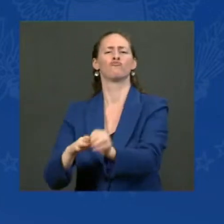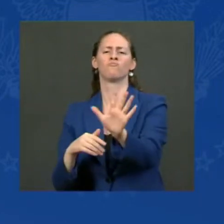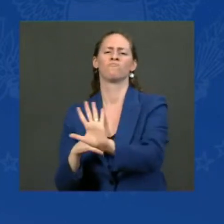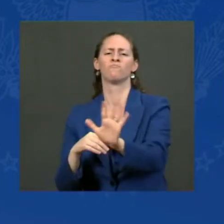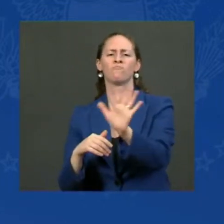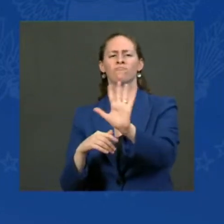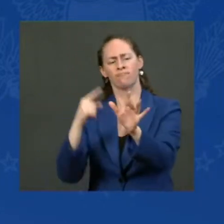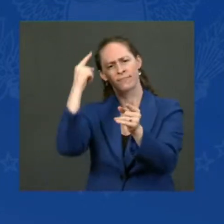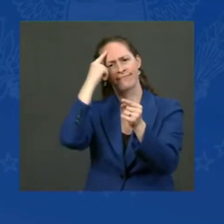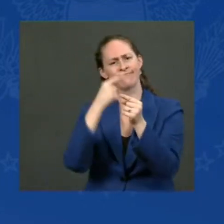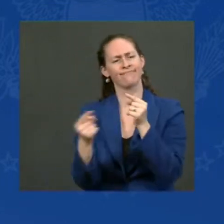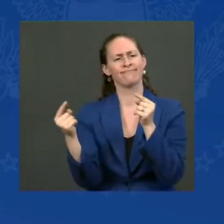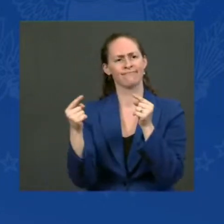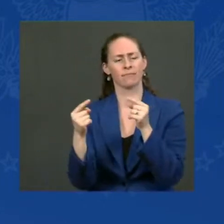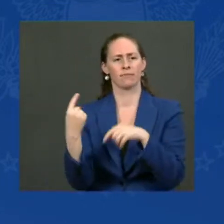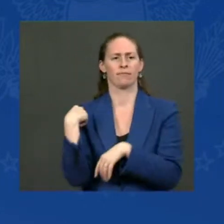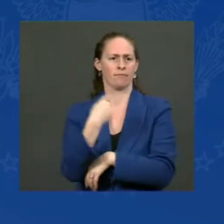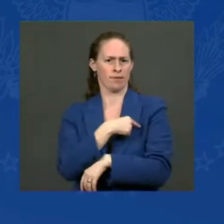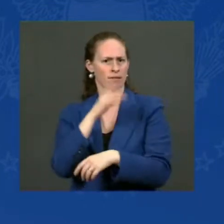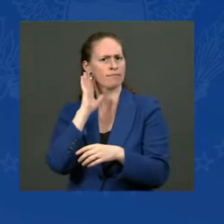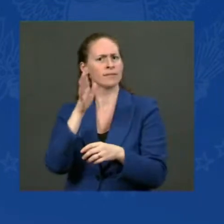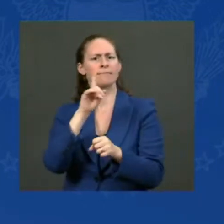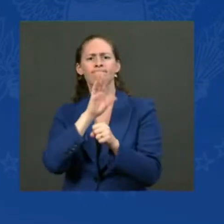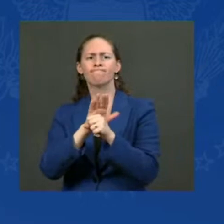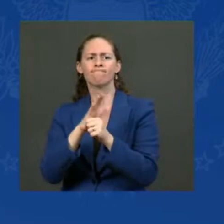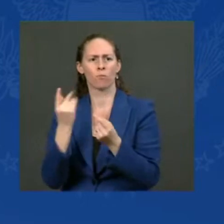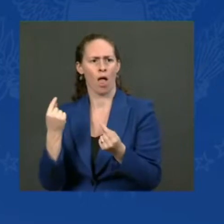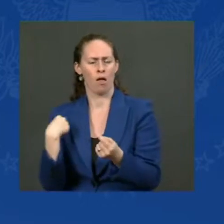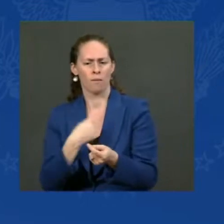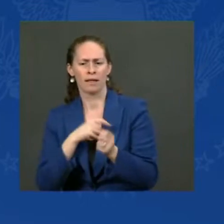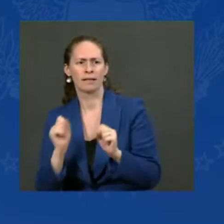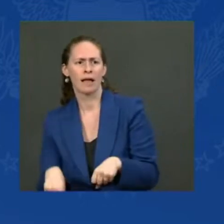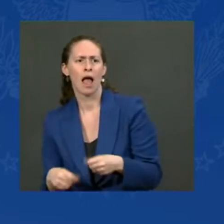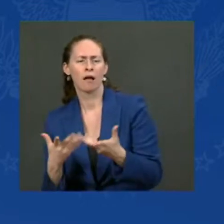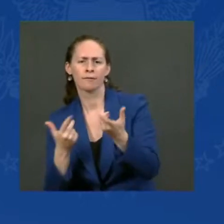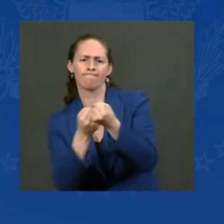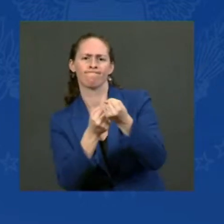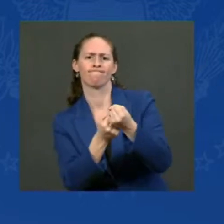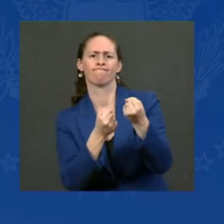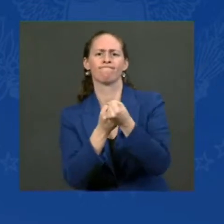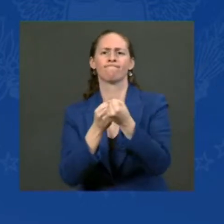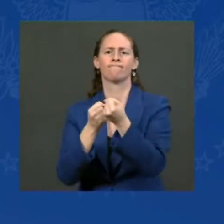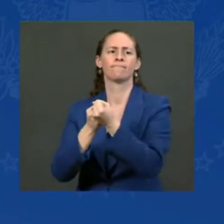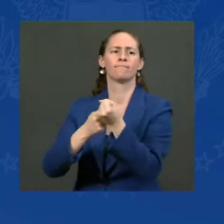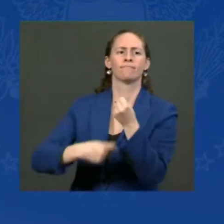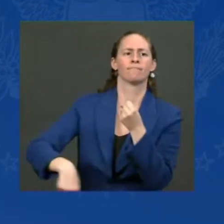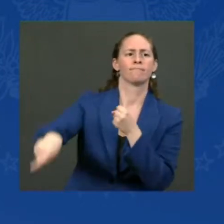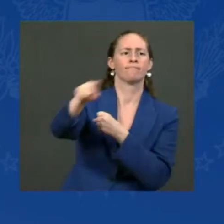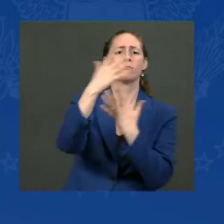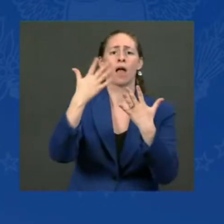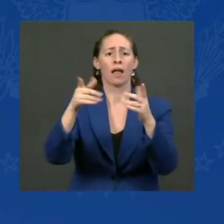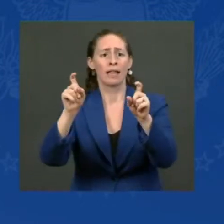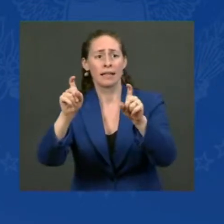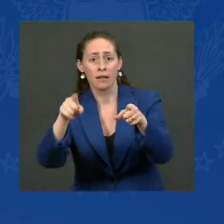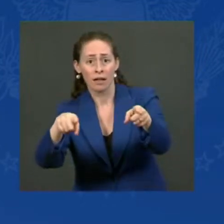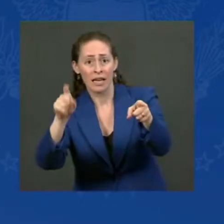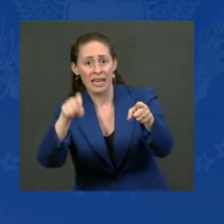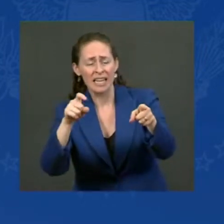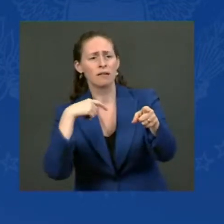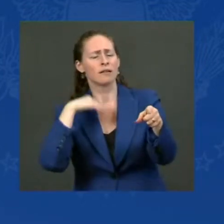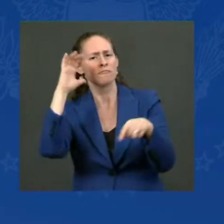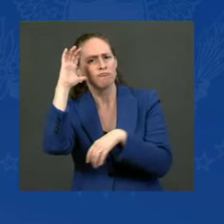our resources and our international platform to support these voices, listen to them, partner with